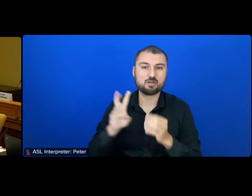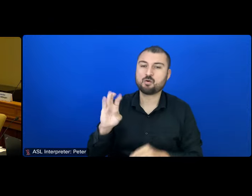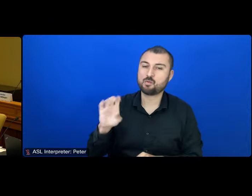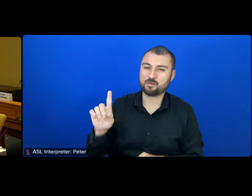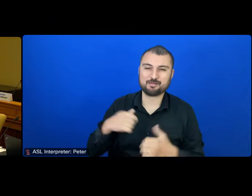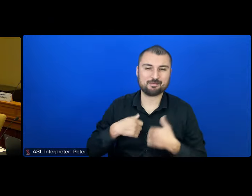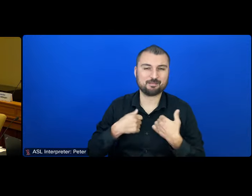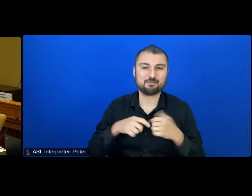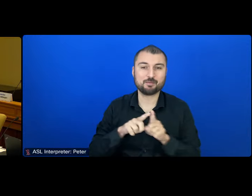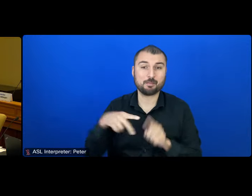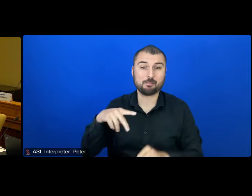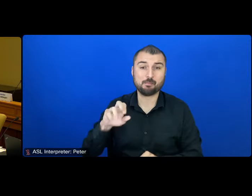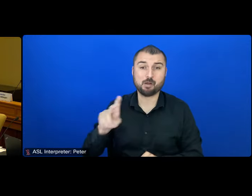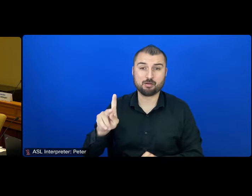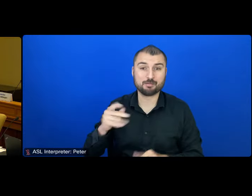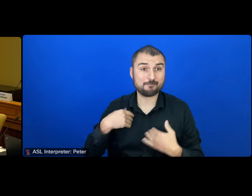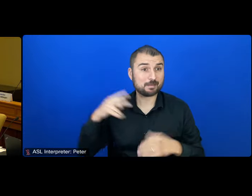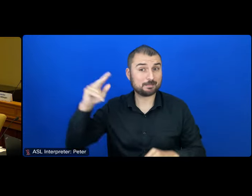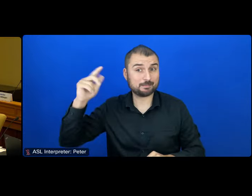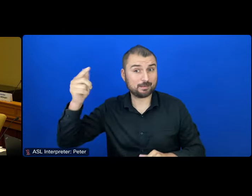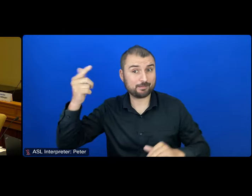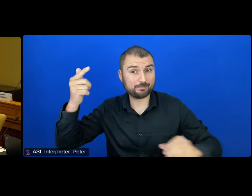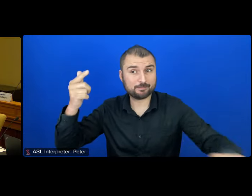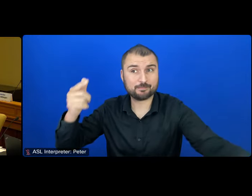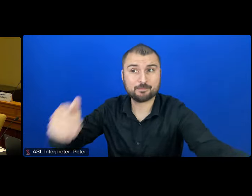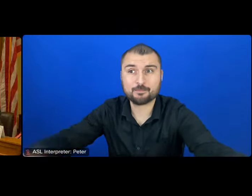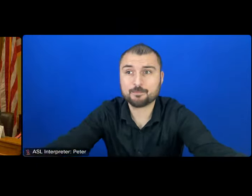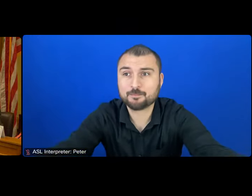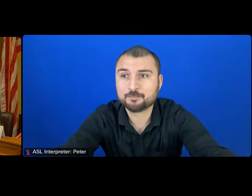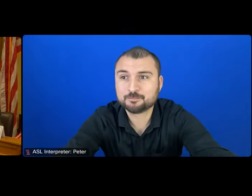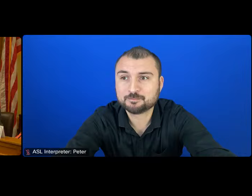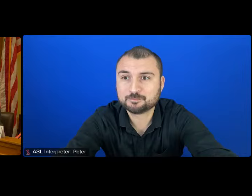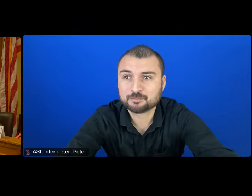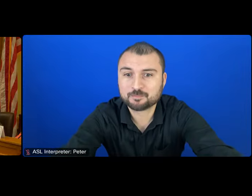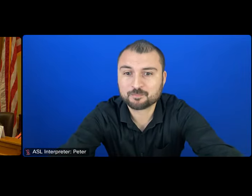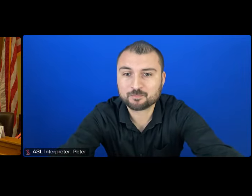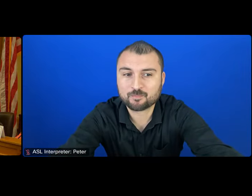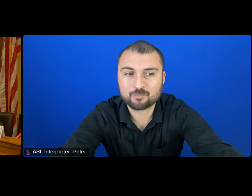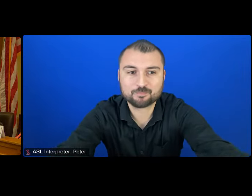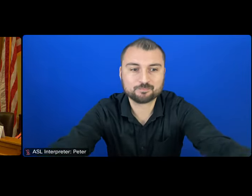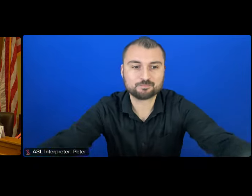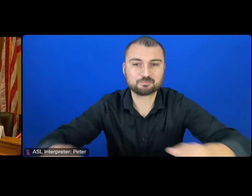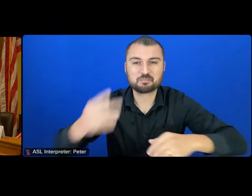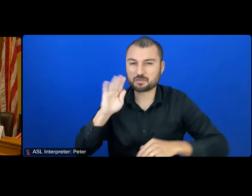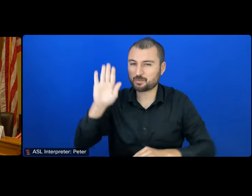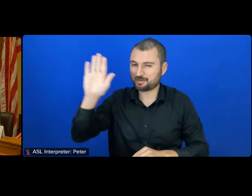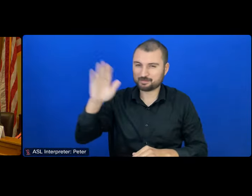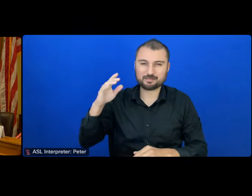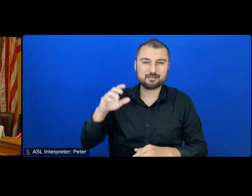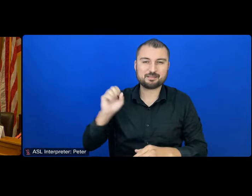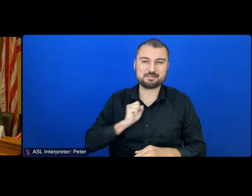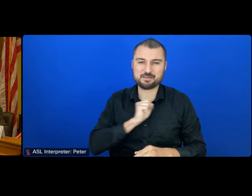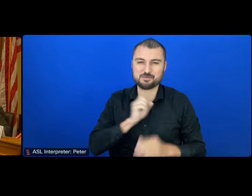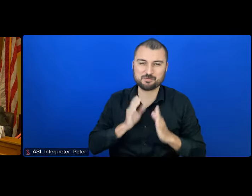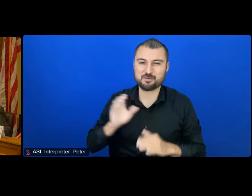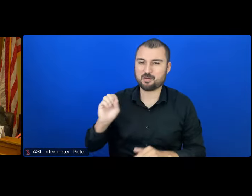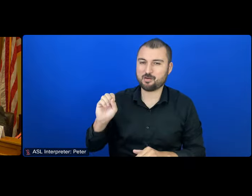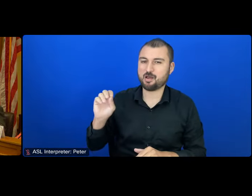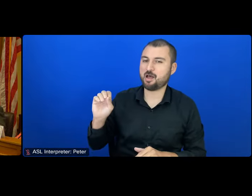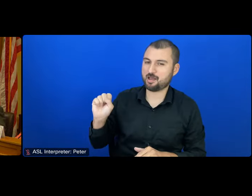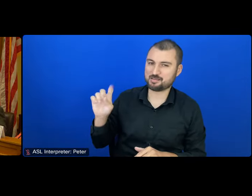second? I'm going to pick on Representative Osley. You had your hand up there as a second. All